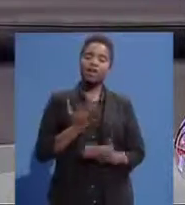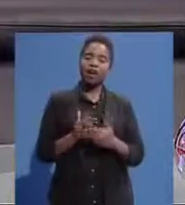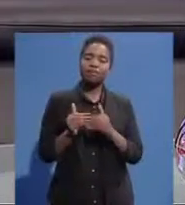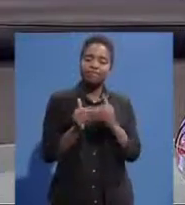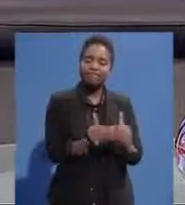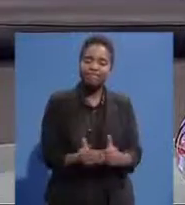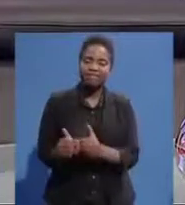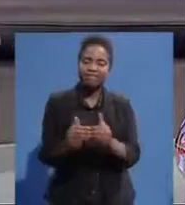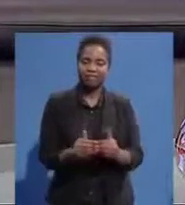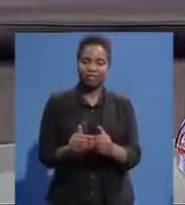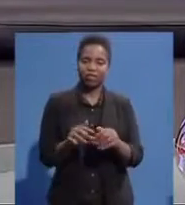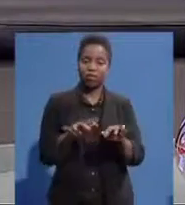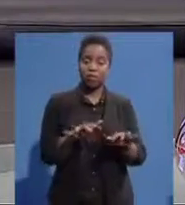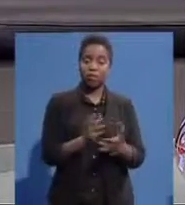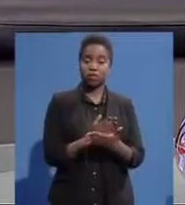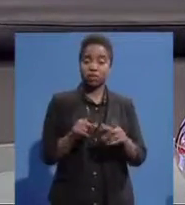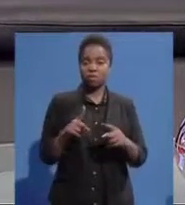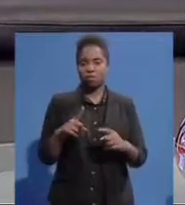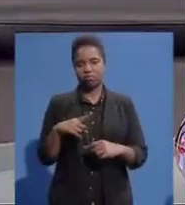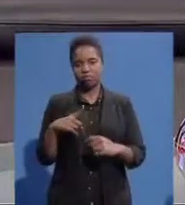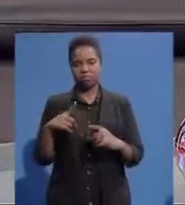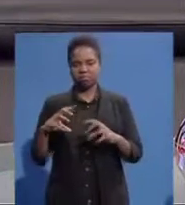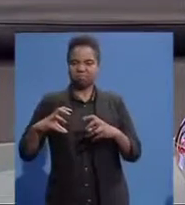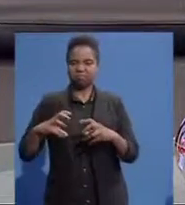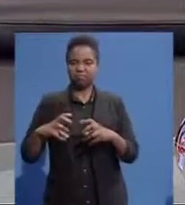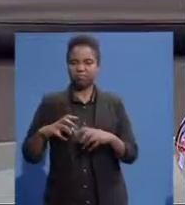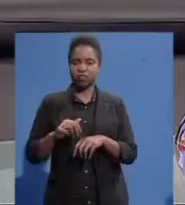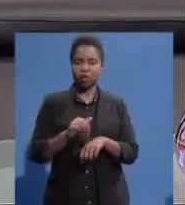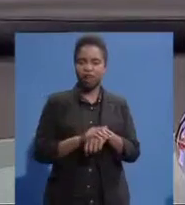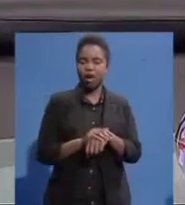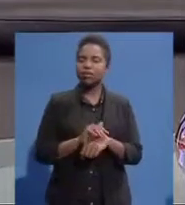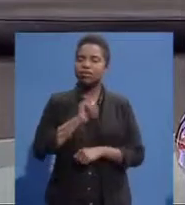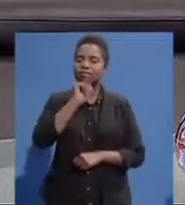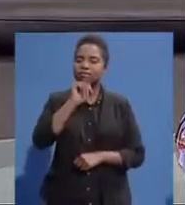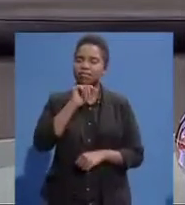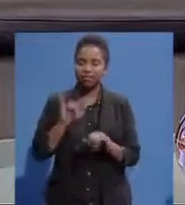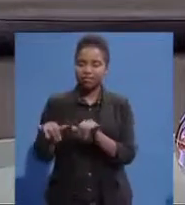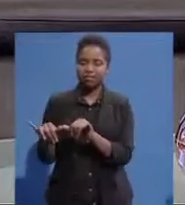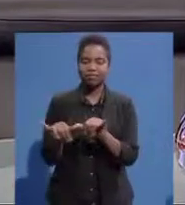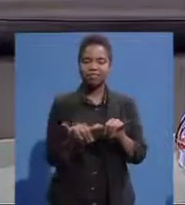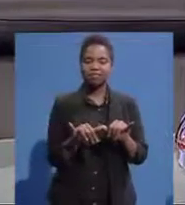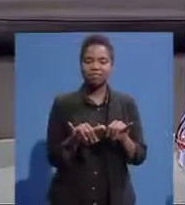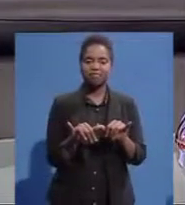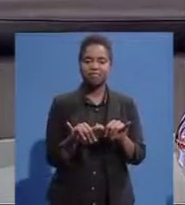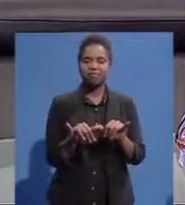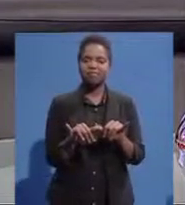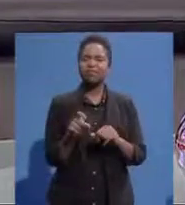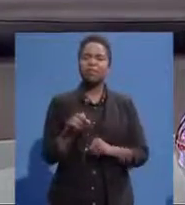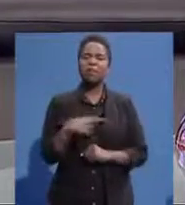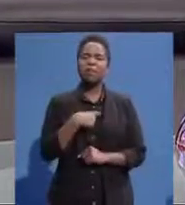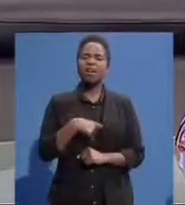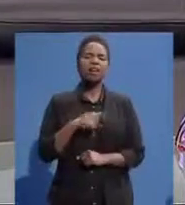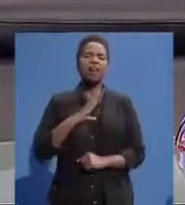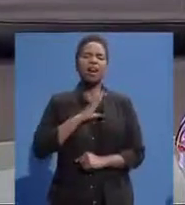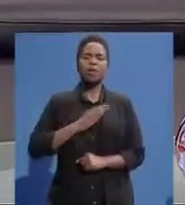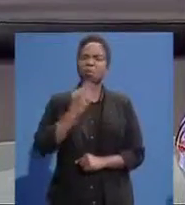empathy to his enemies as well as his friends. So he was a person who was whole and